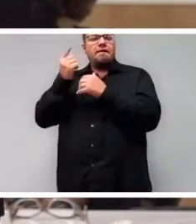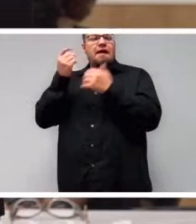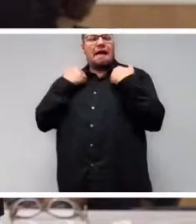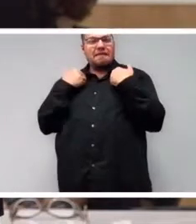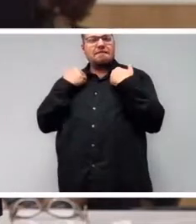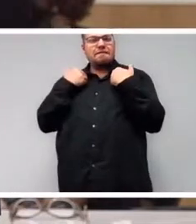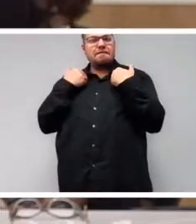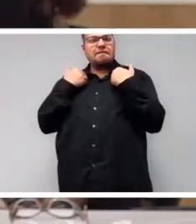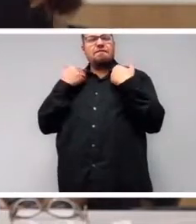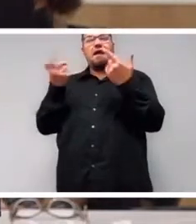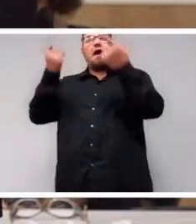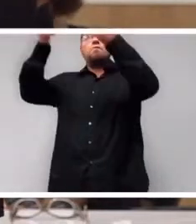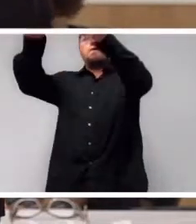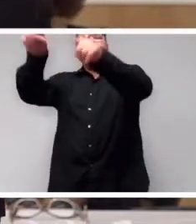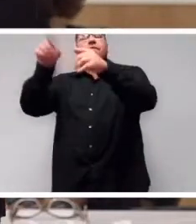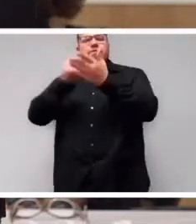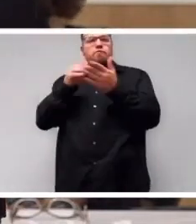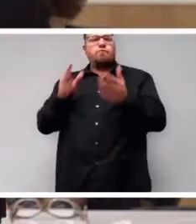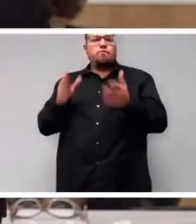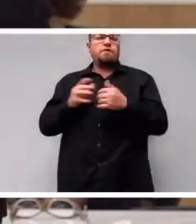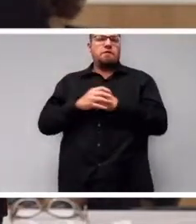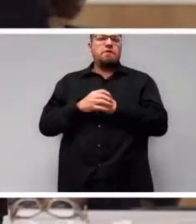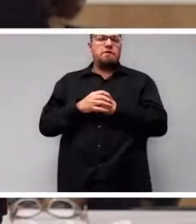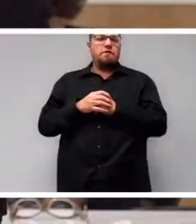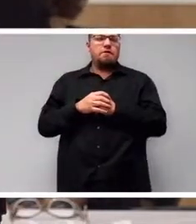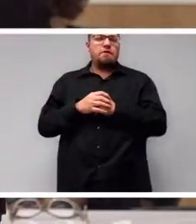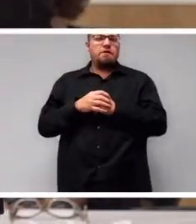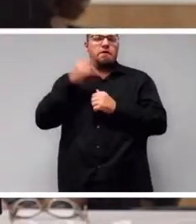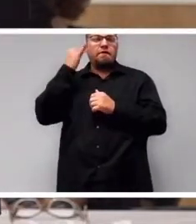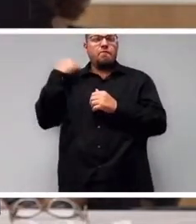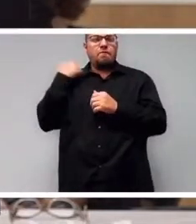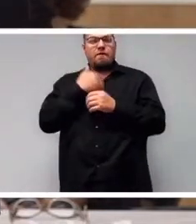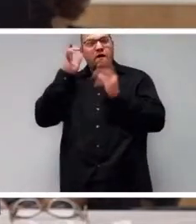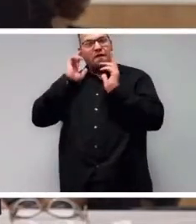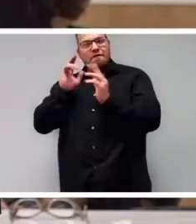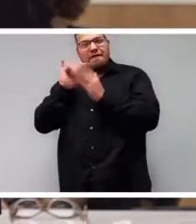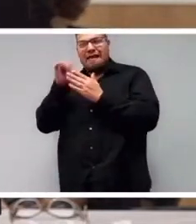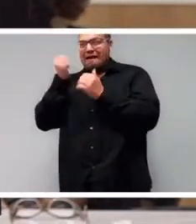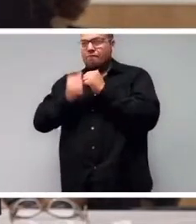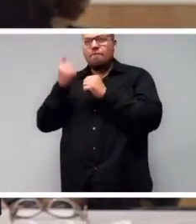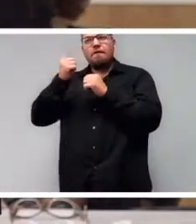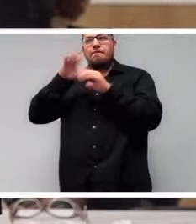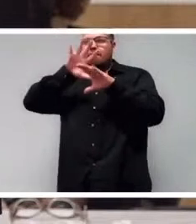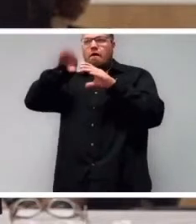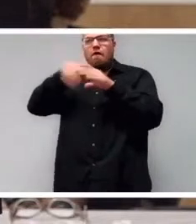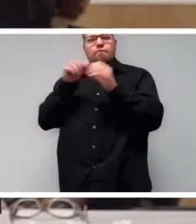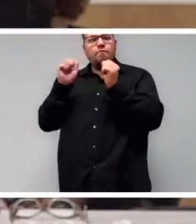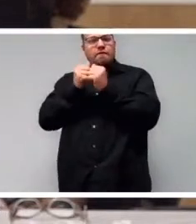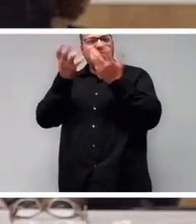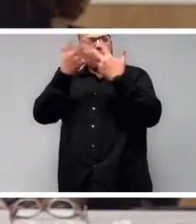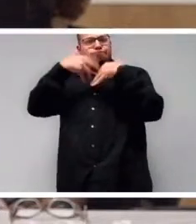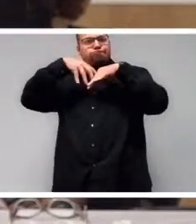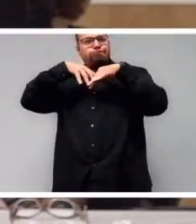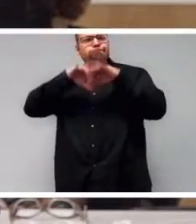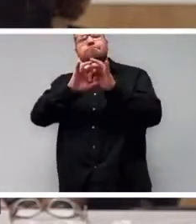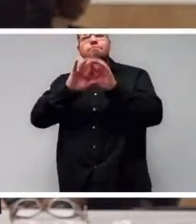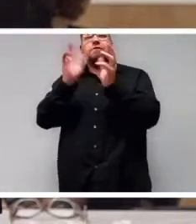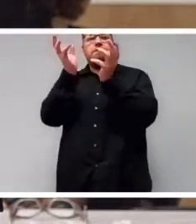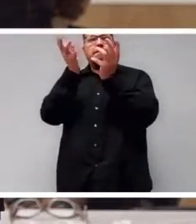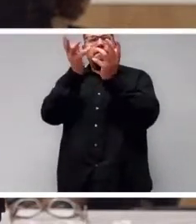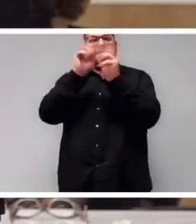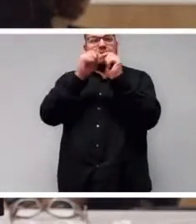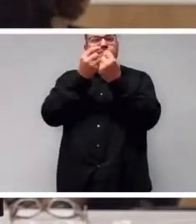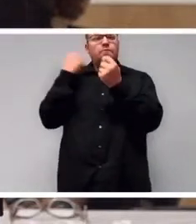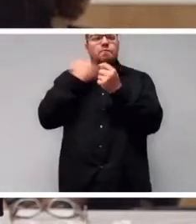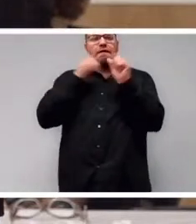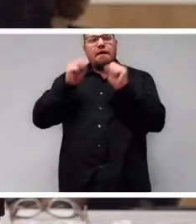outcome of the student. And as long as we can continue to honor that everybody's part of the team, we can usually get there as far as self-determination. But